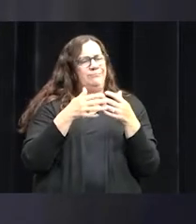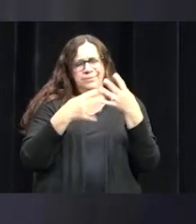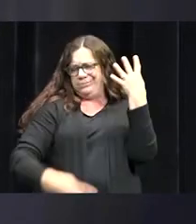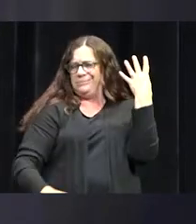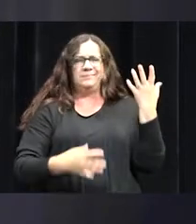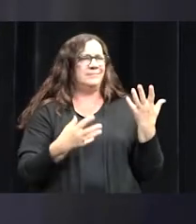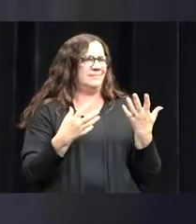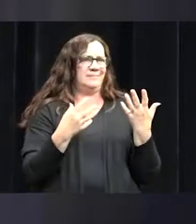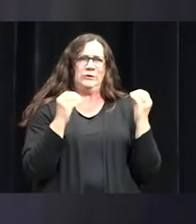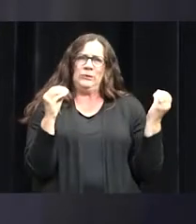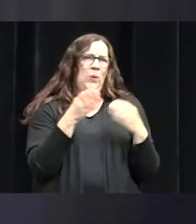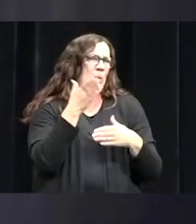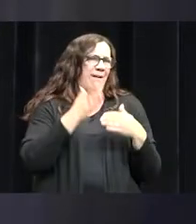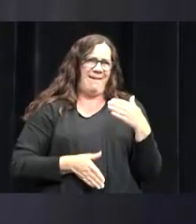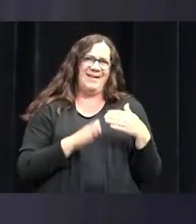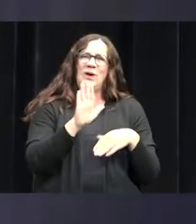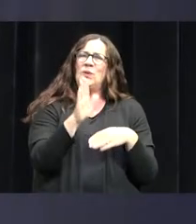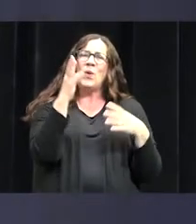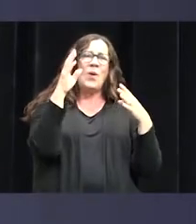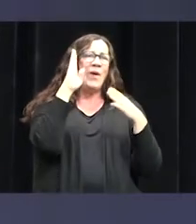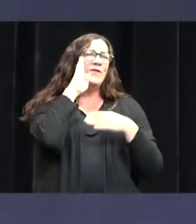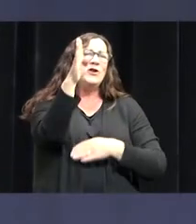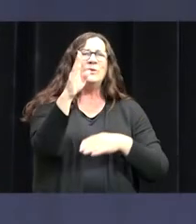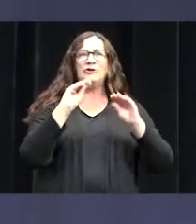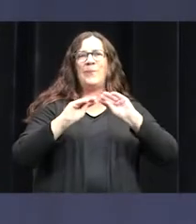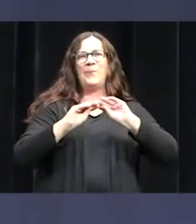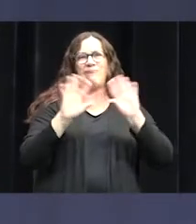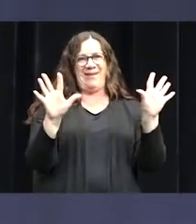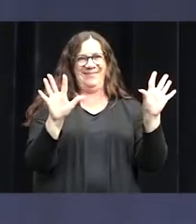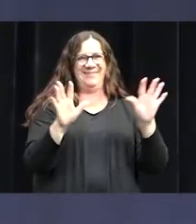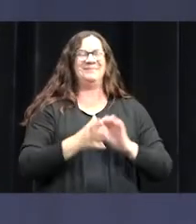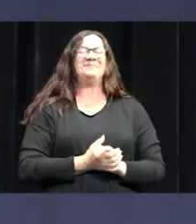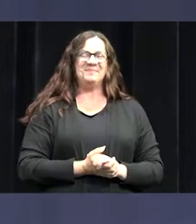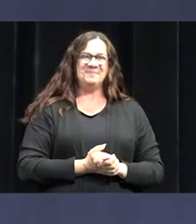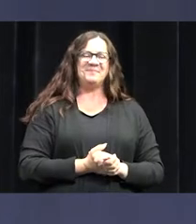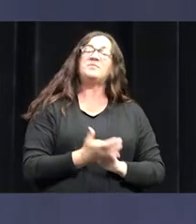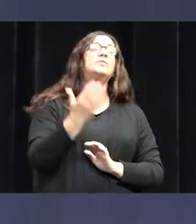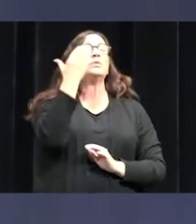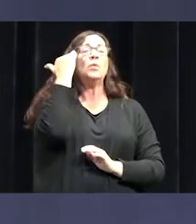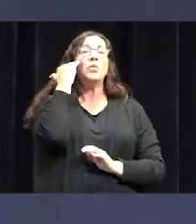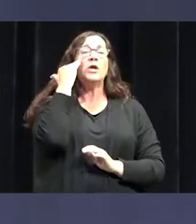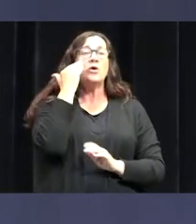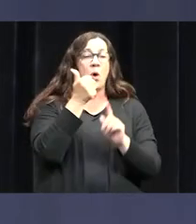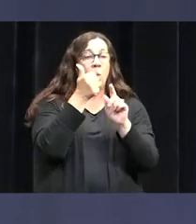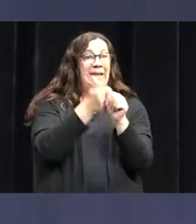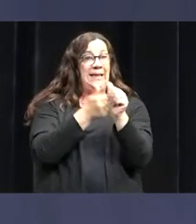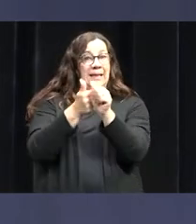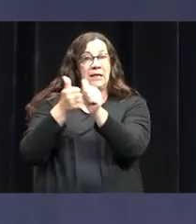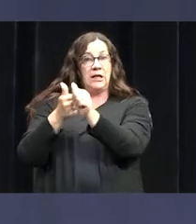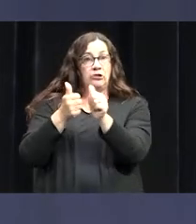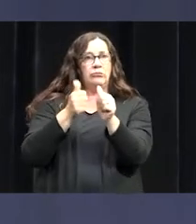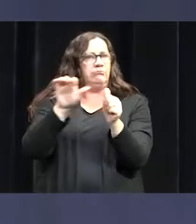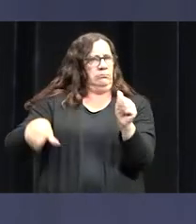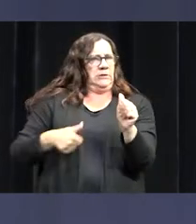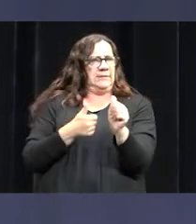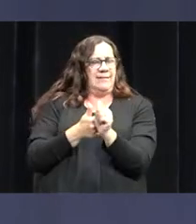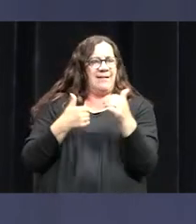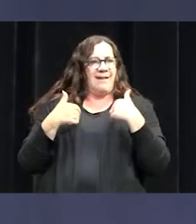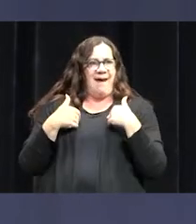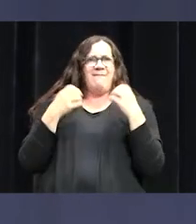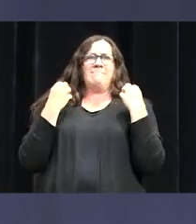your future is bright we know that behind each of you is a network of